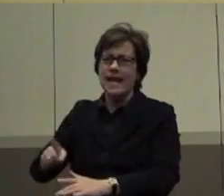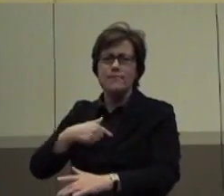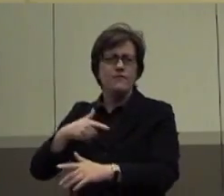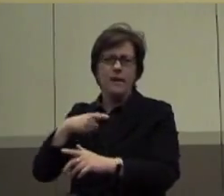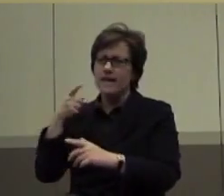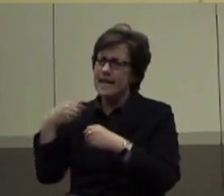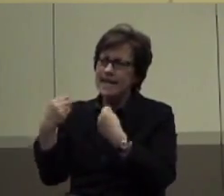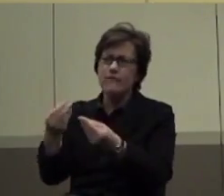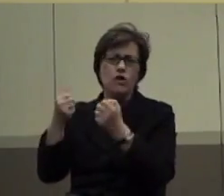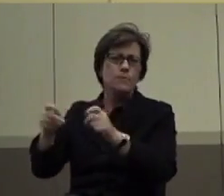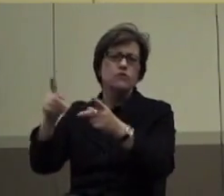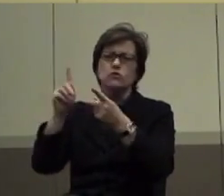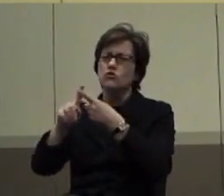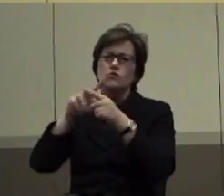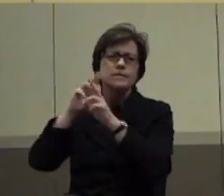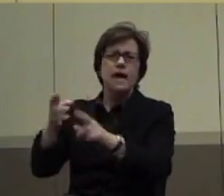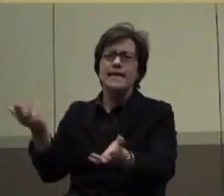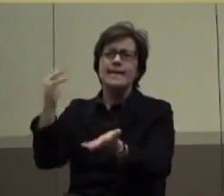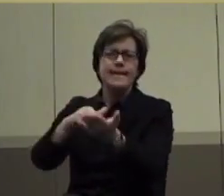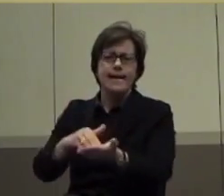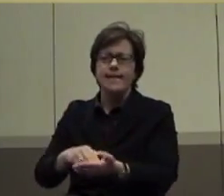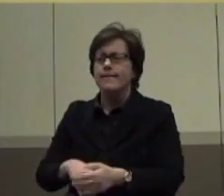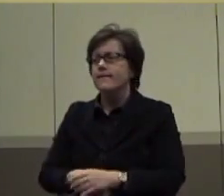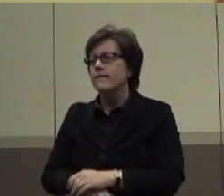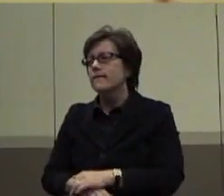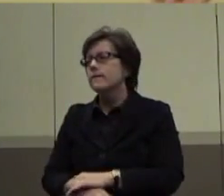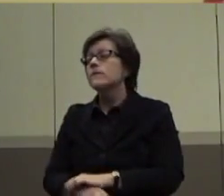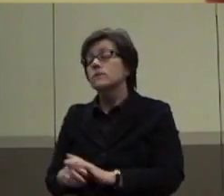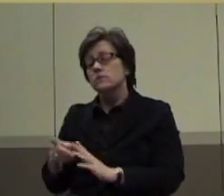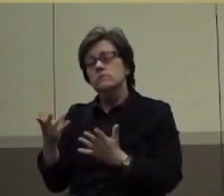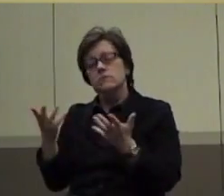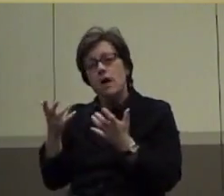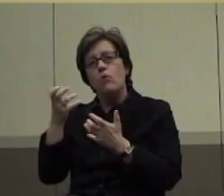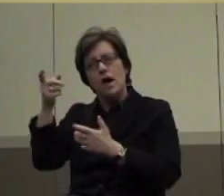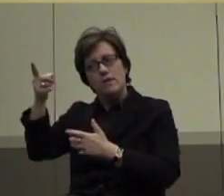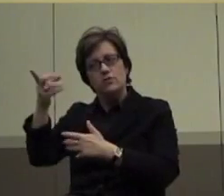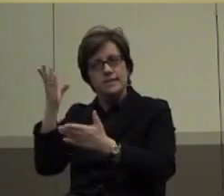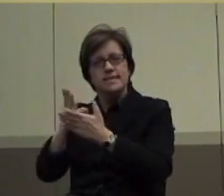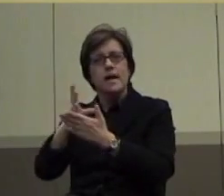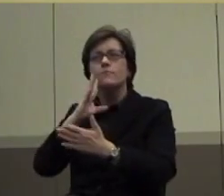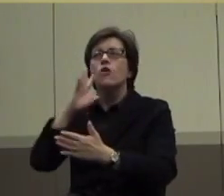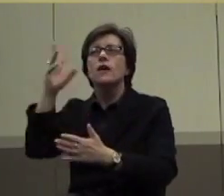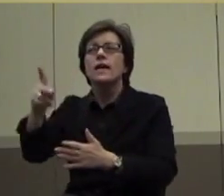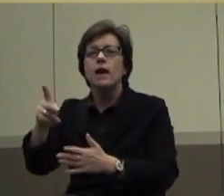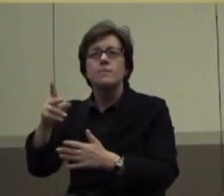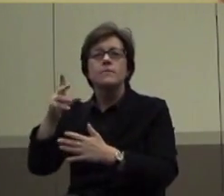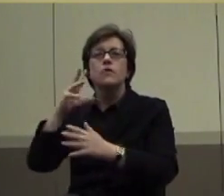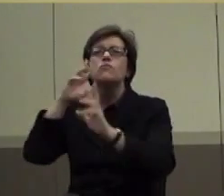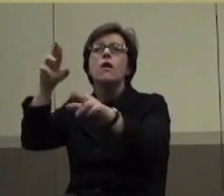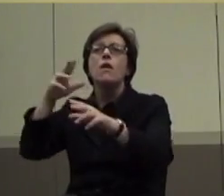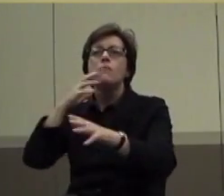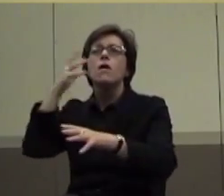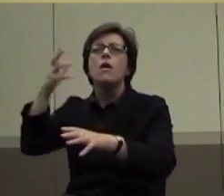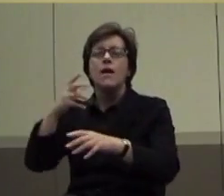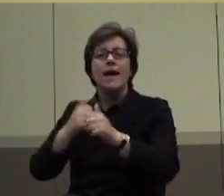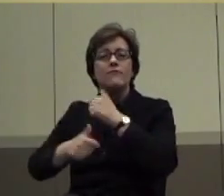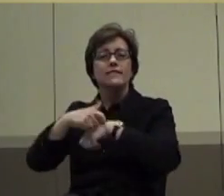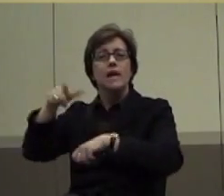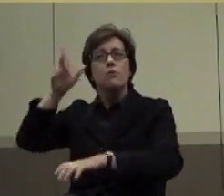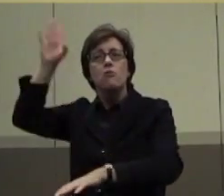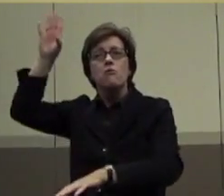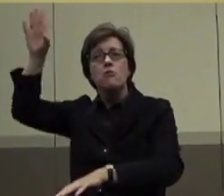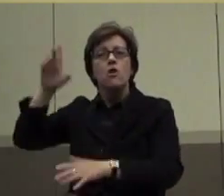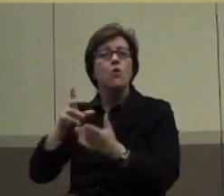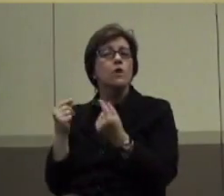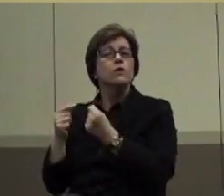going to give her an opportunity to respond. Now I want Mary Beth to stop talking out, but every time she raises her hand, what